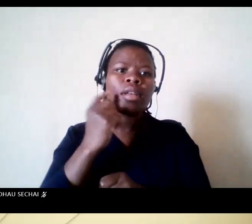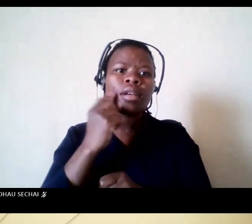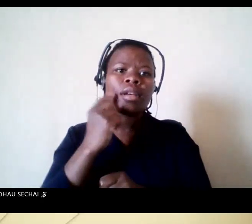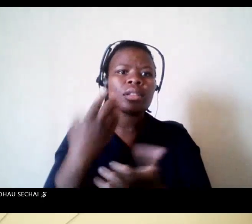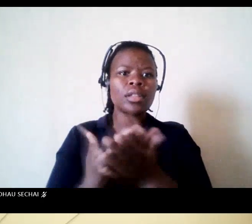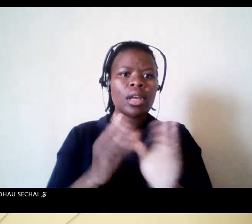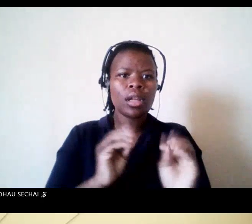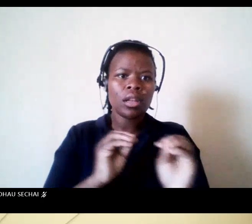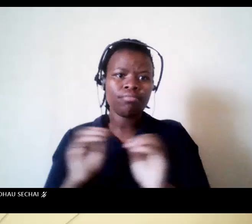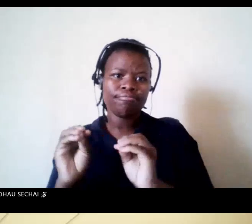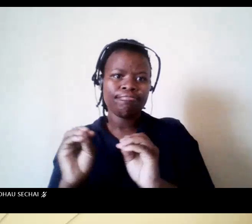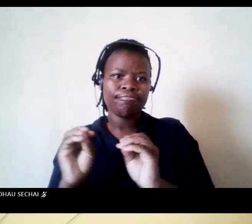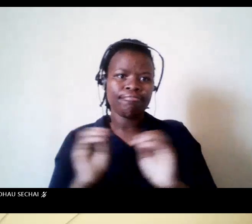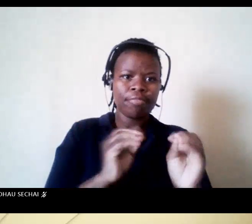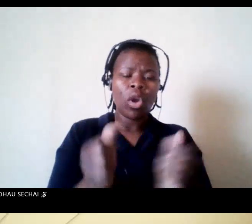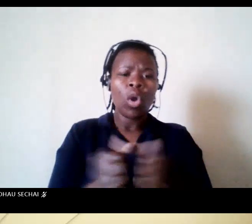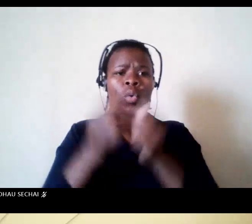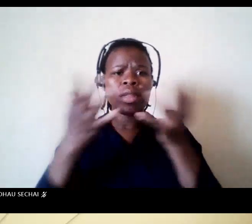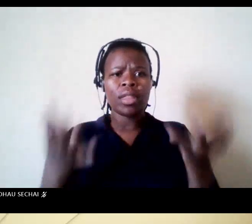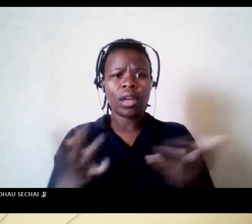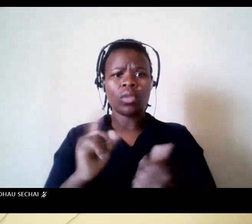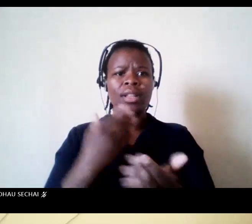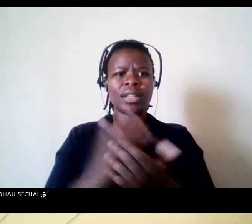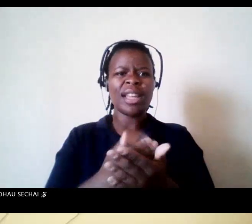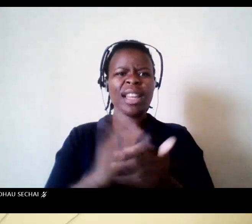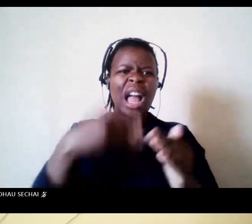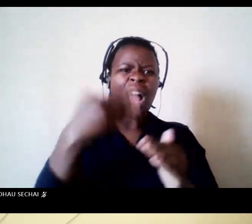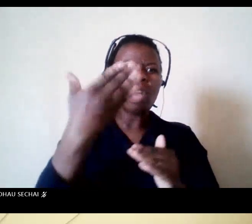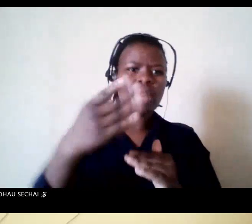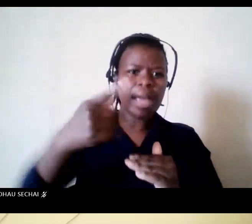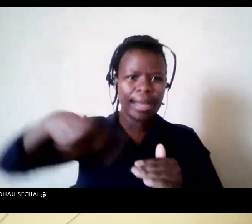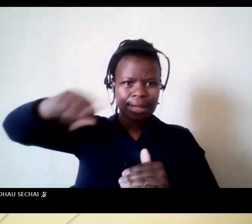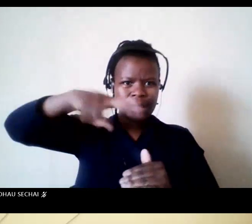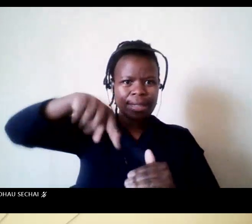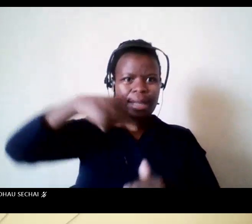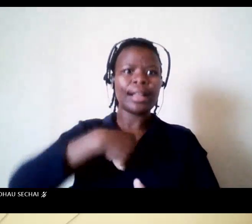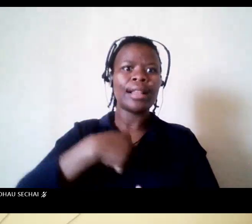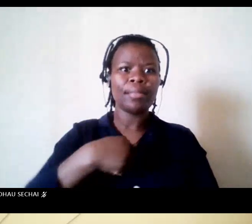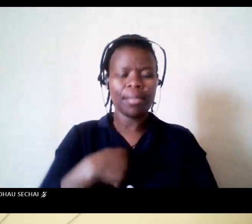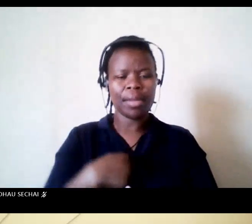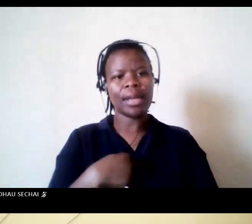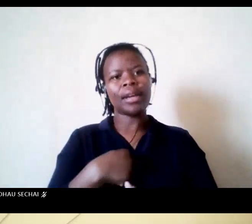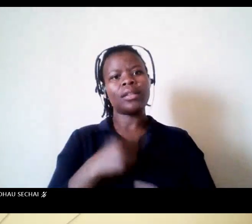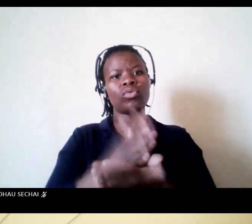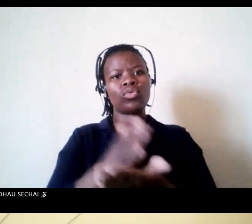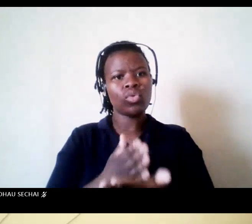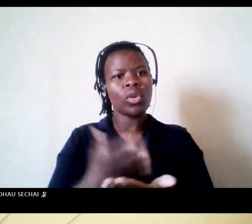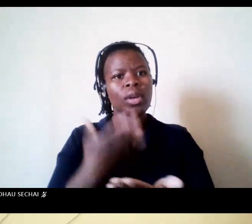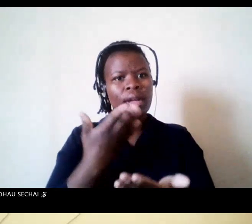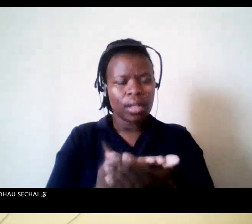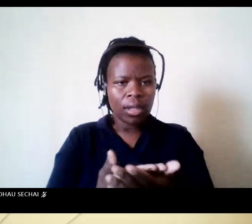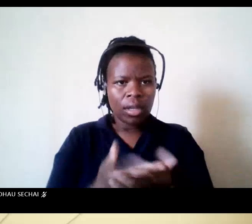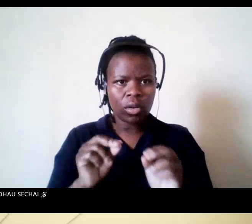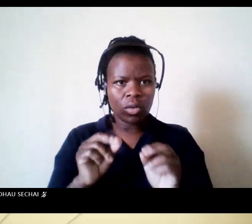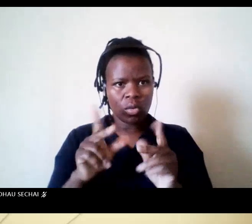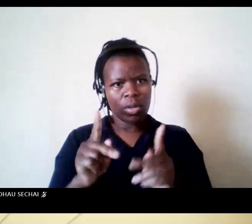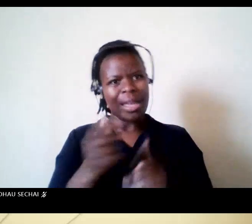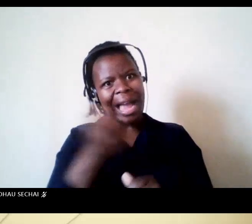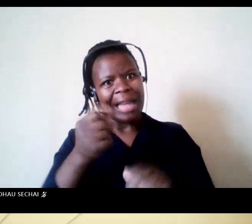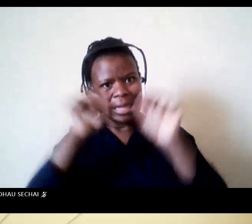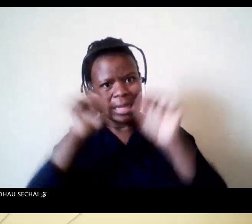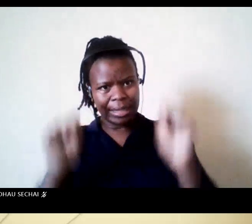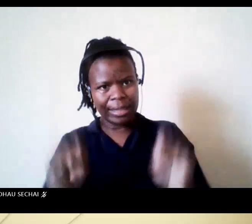the other without moving outside of my circle. Then let's say from the meso system to move into a macro or another system. So